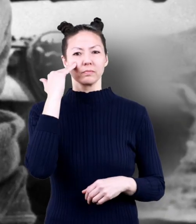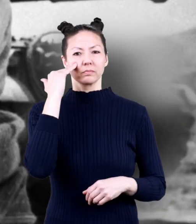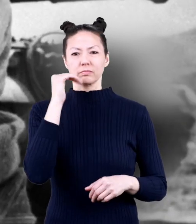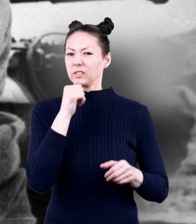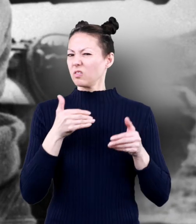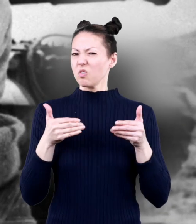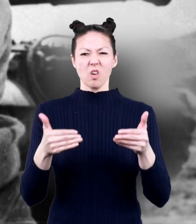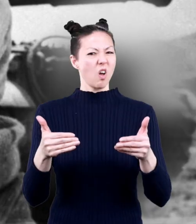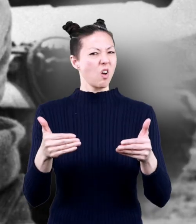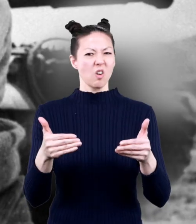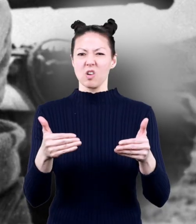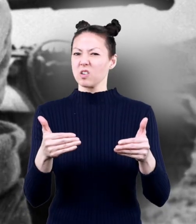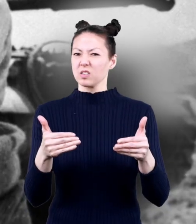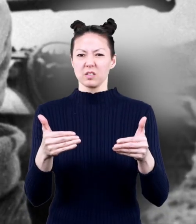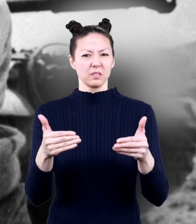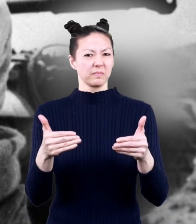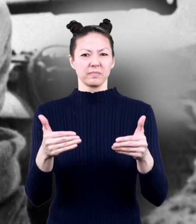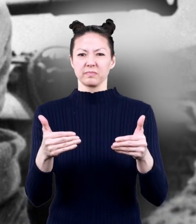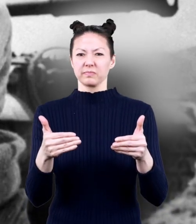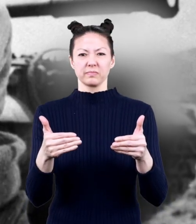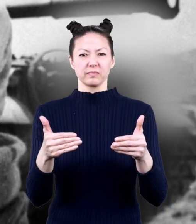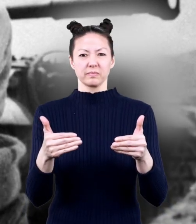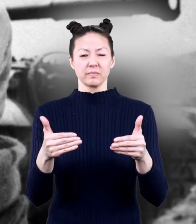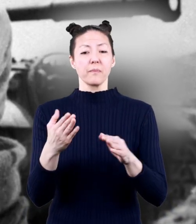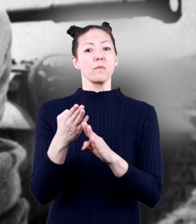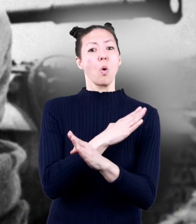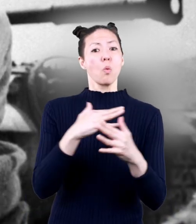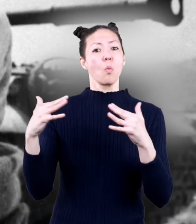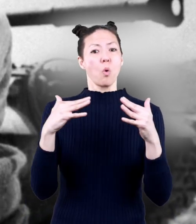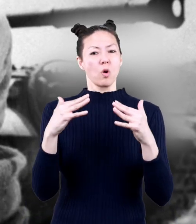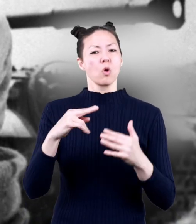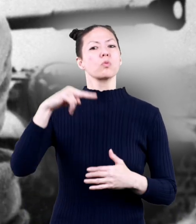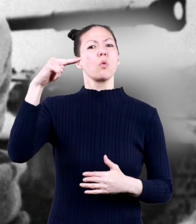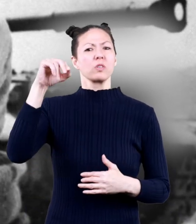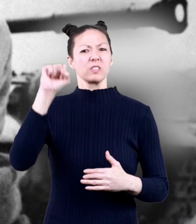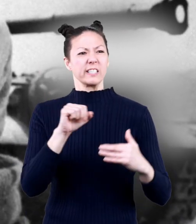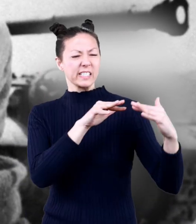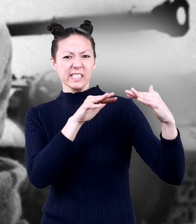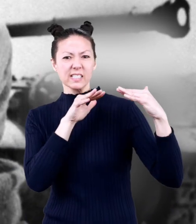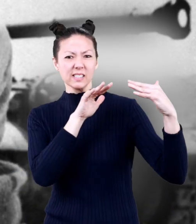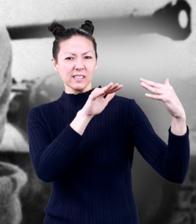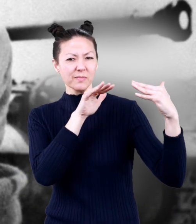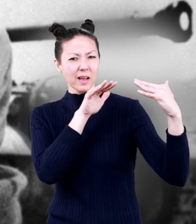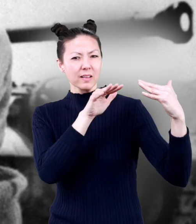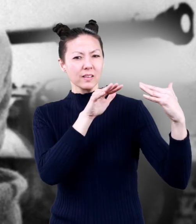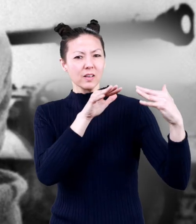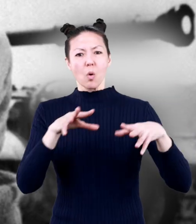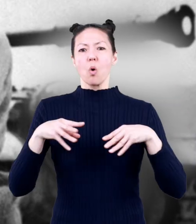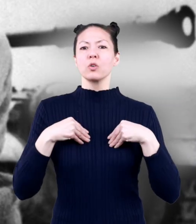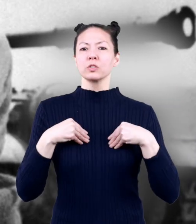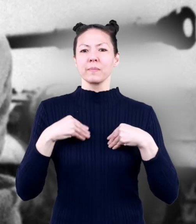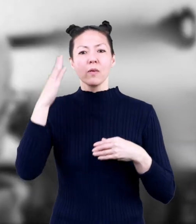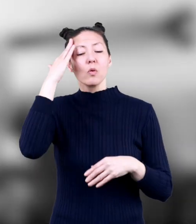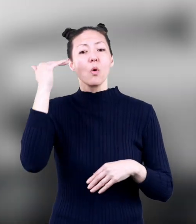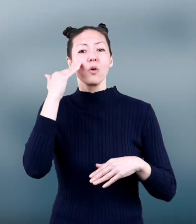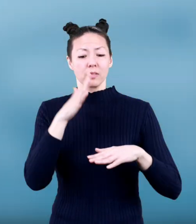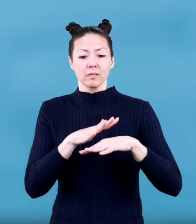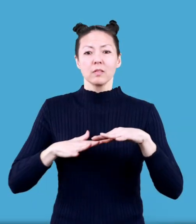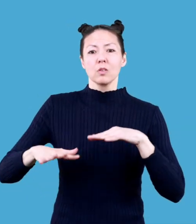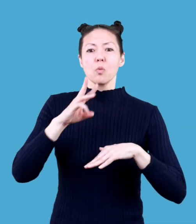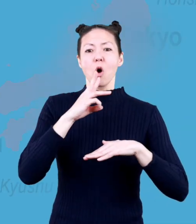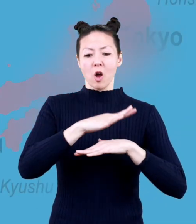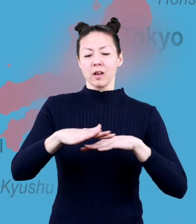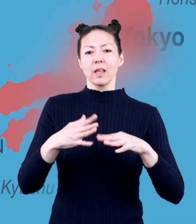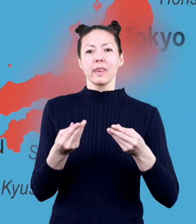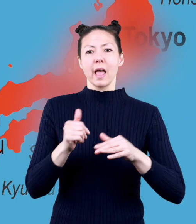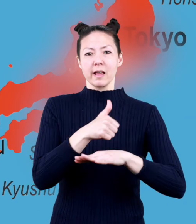two areas of Korea did not get along with each other at all. Even before the war, the North and South battled over the ownership